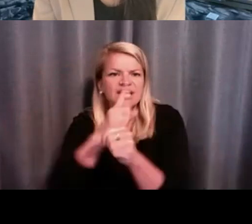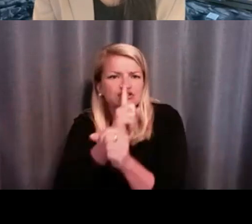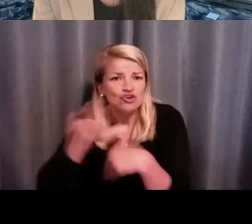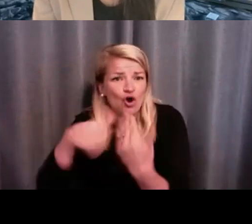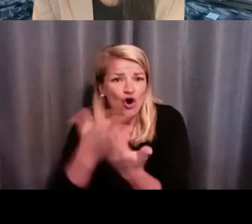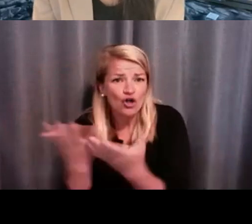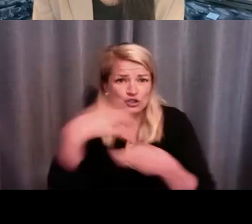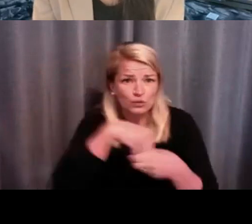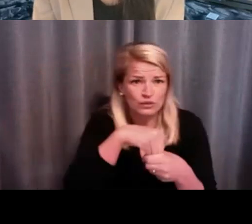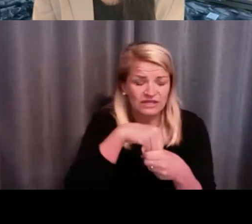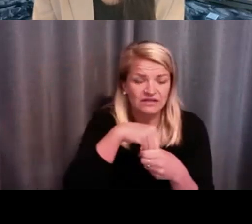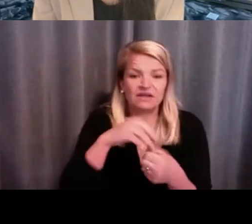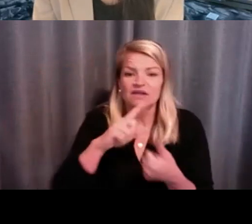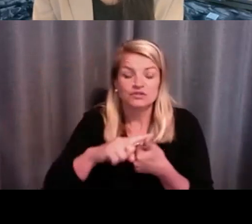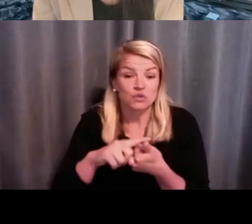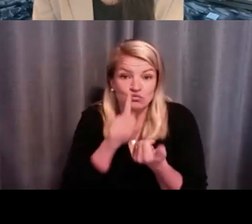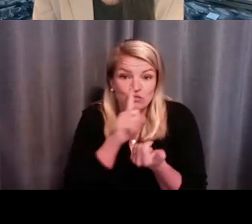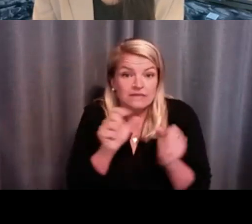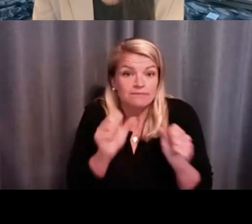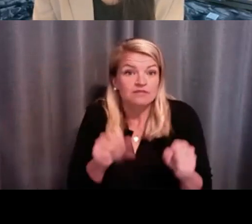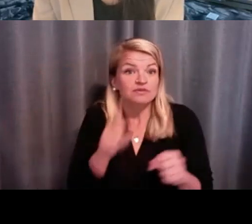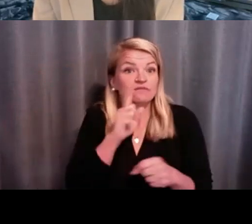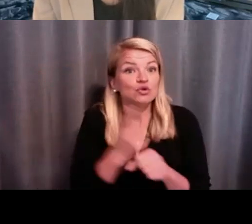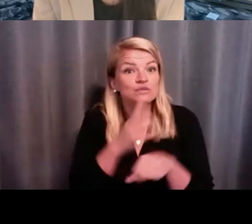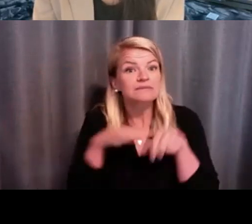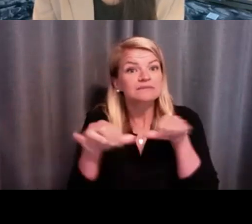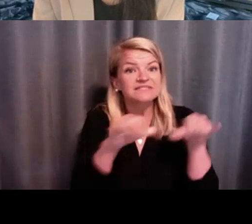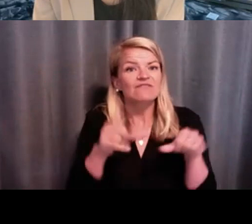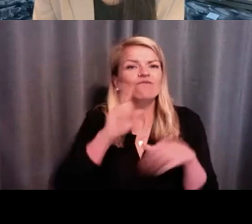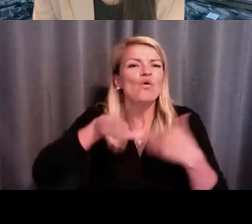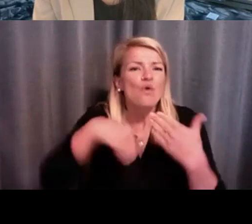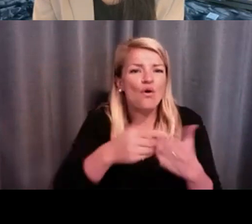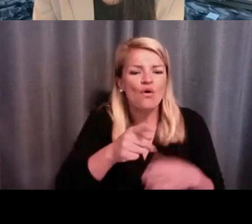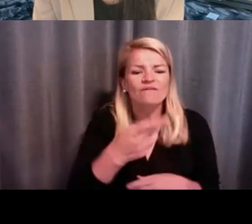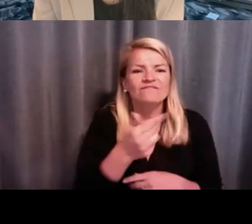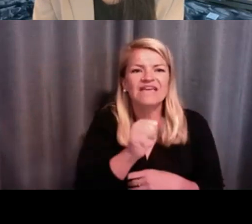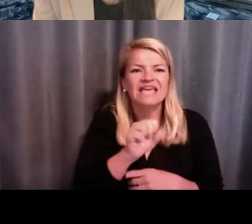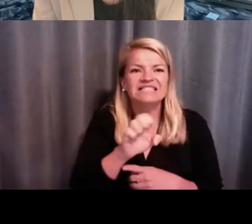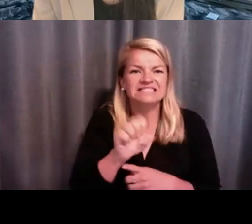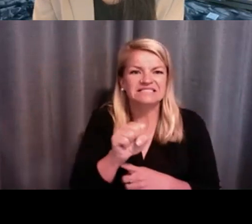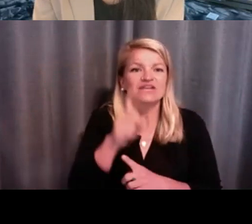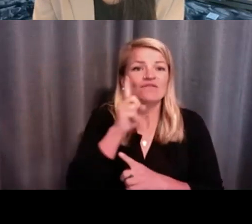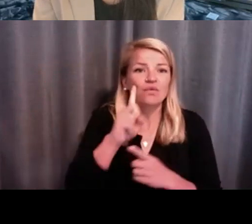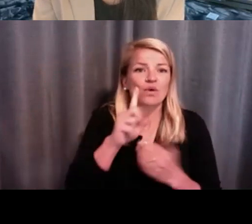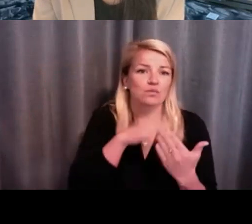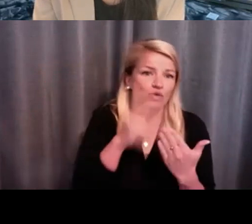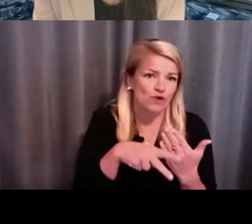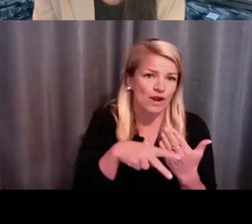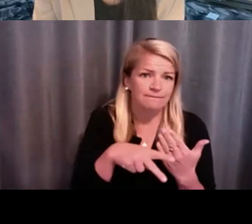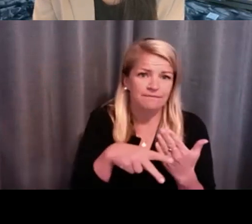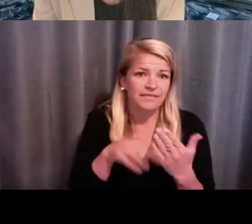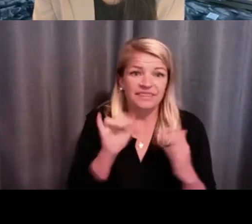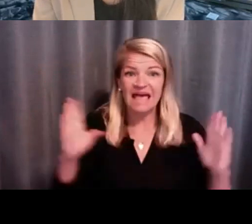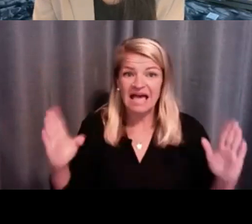the possibility to use the minimum standards in all the phases of the program management or the program development, from